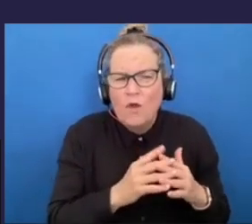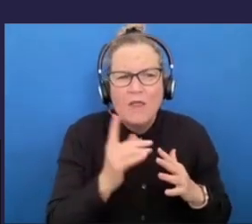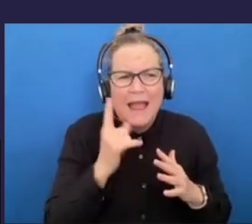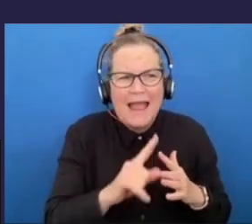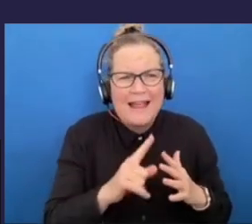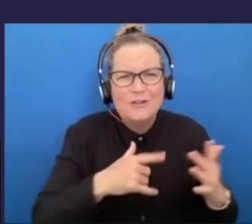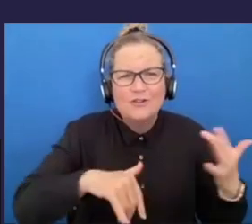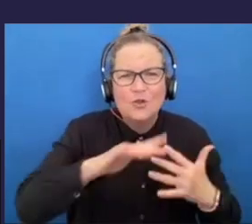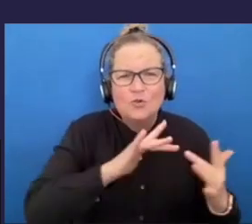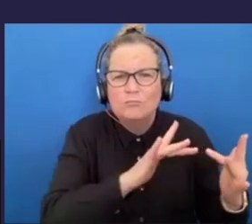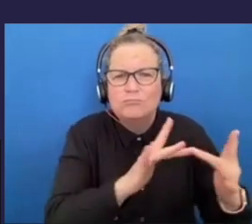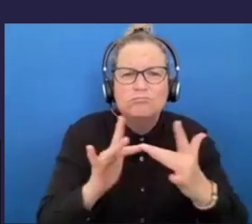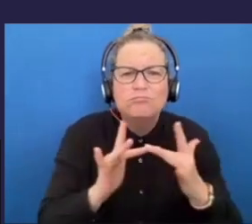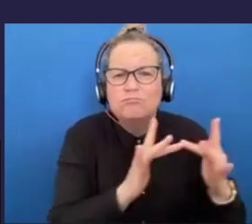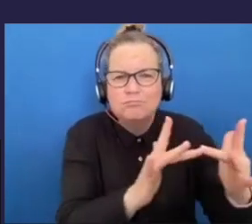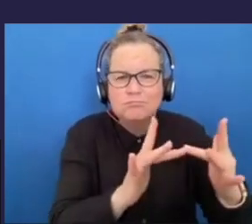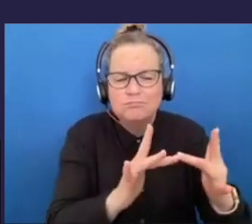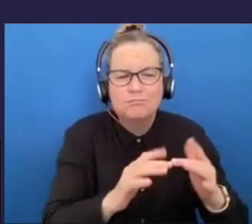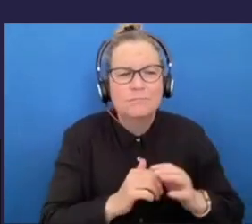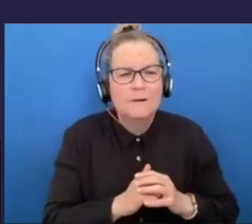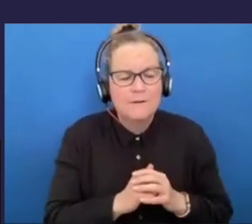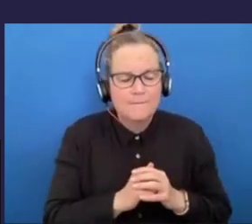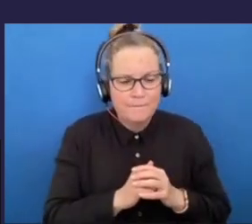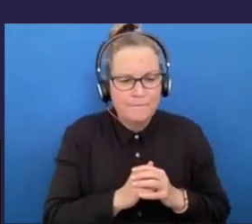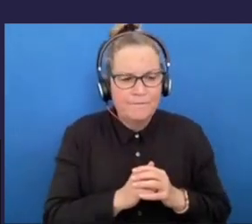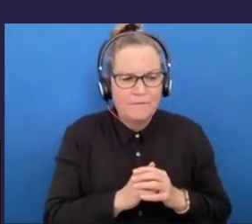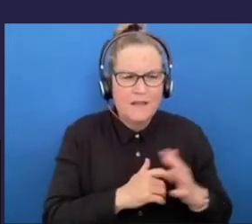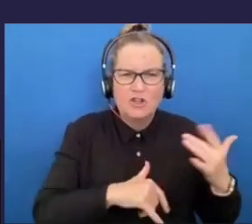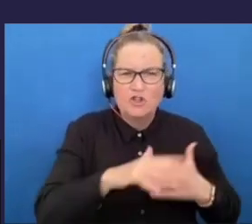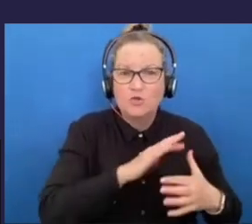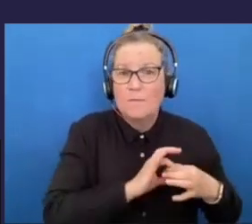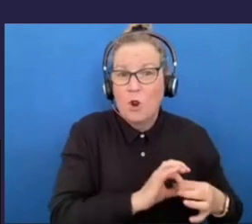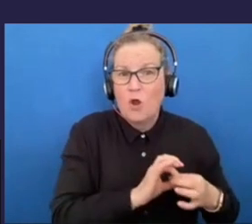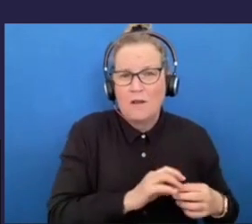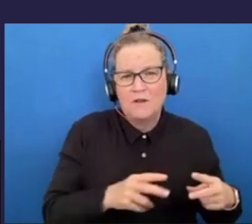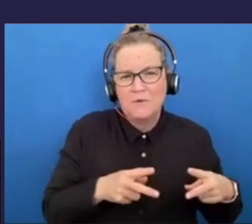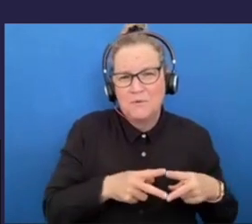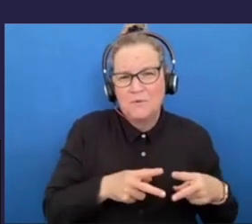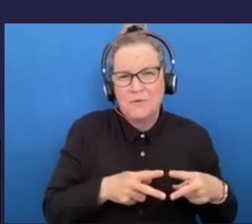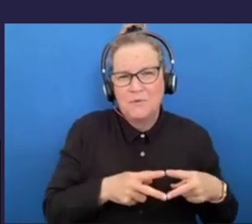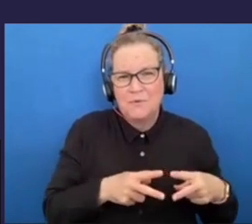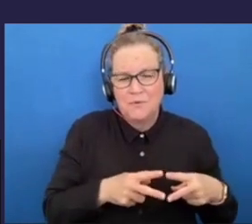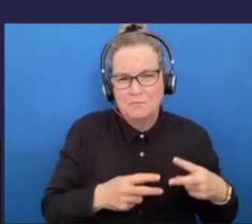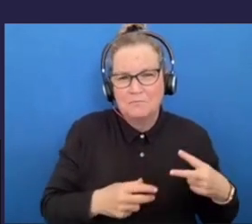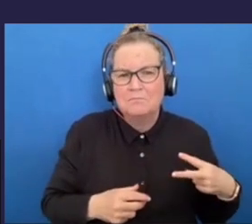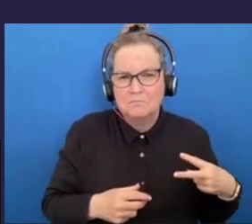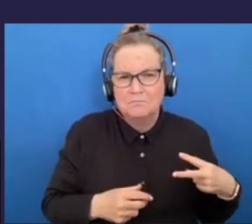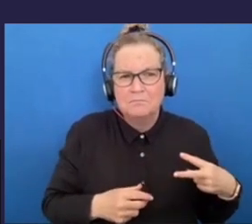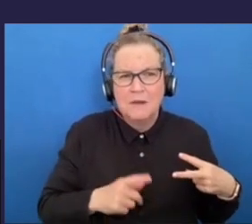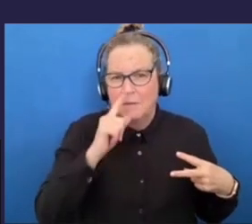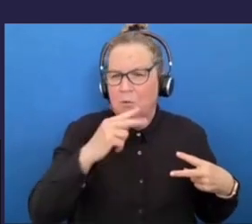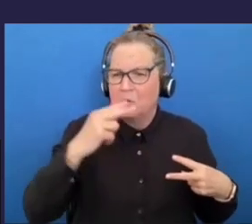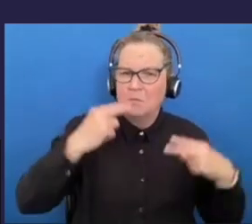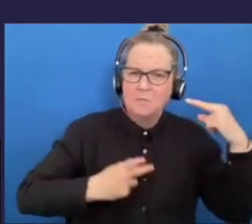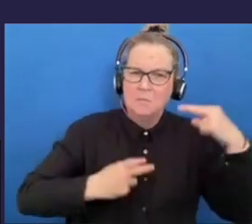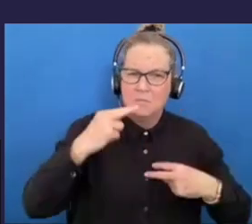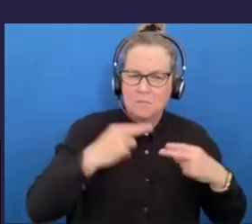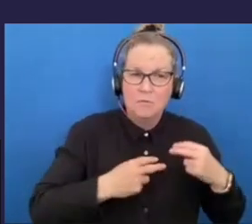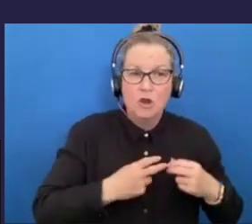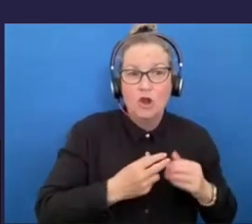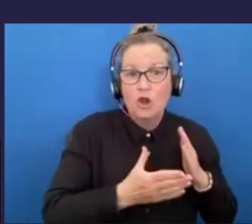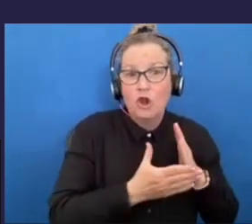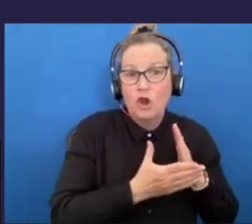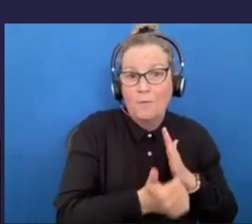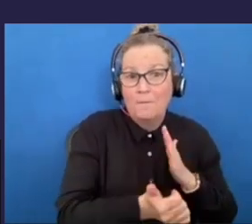When you get down to social belonging, there are really two major dimensions that can define you in the eyes of others: competency, or being seen as